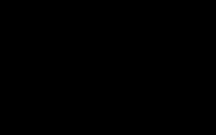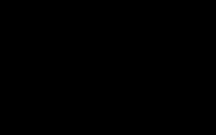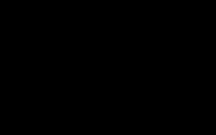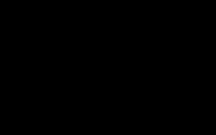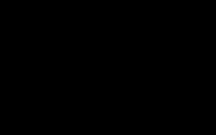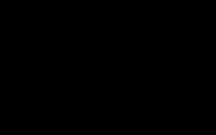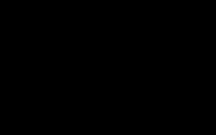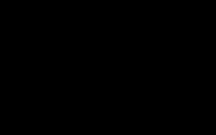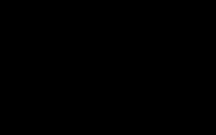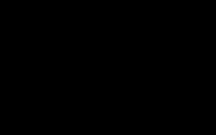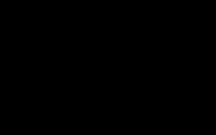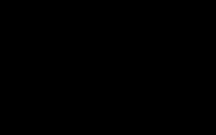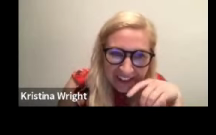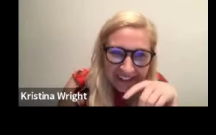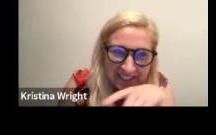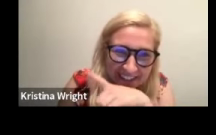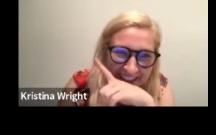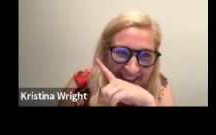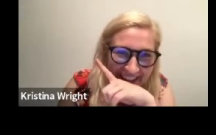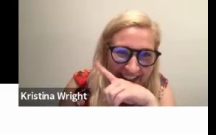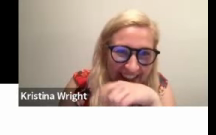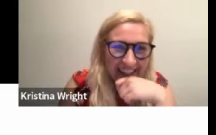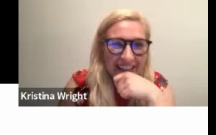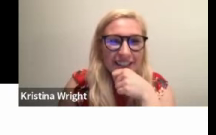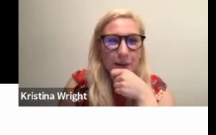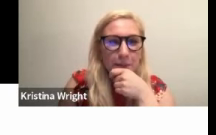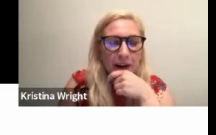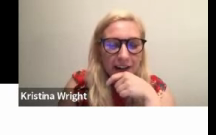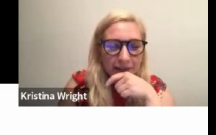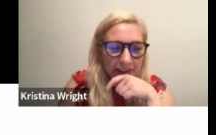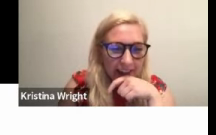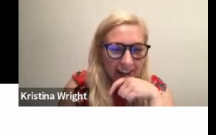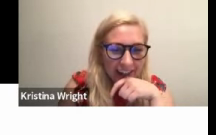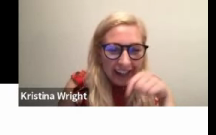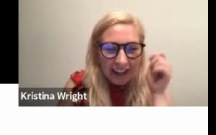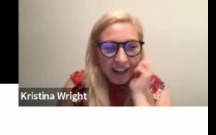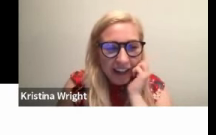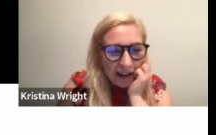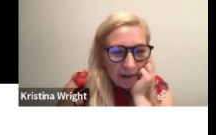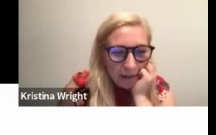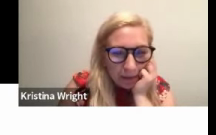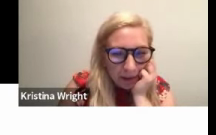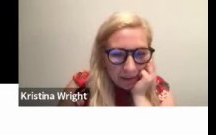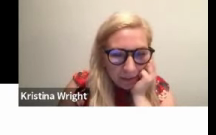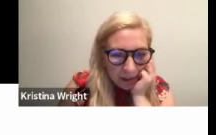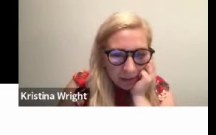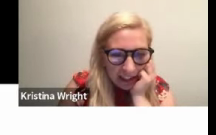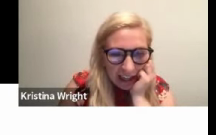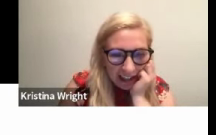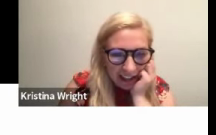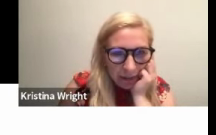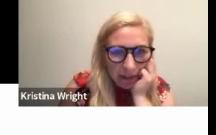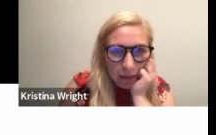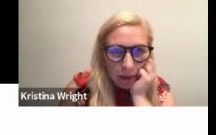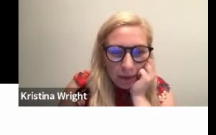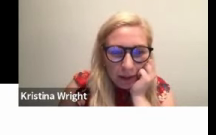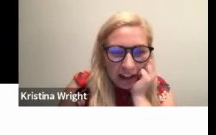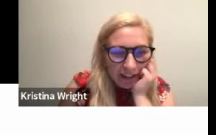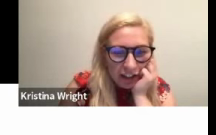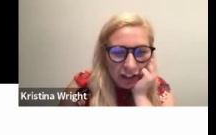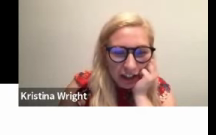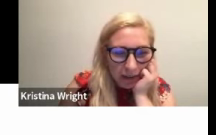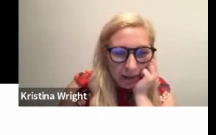today. So we're doing one more thing. So Parmvir, What have we got here? We've got